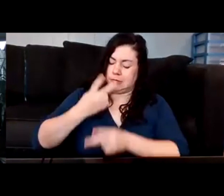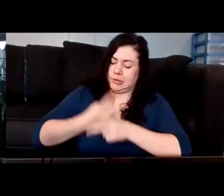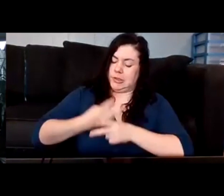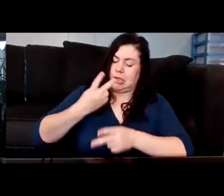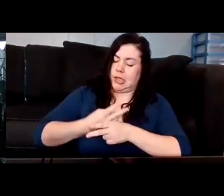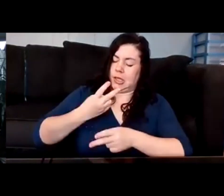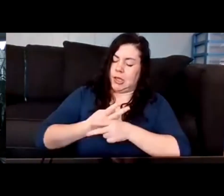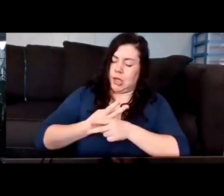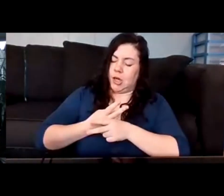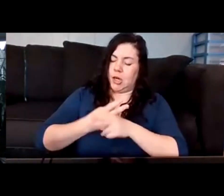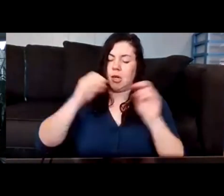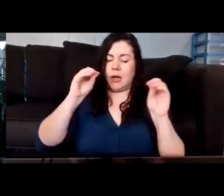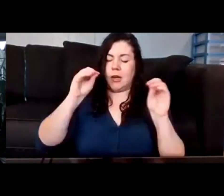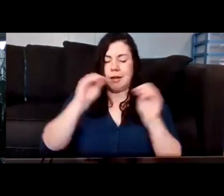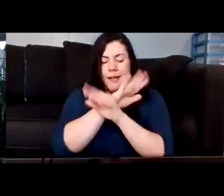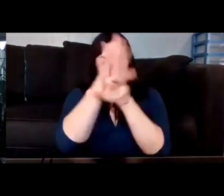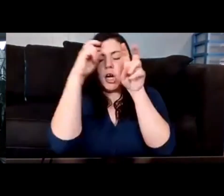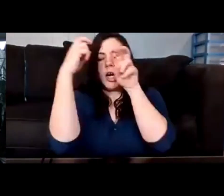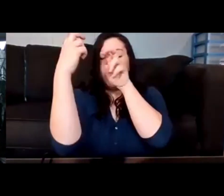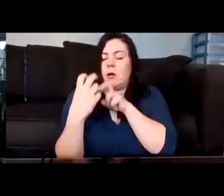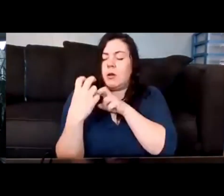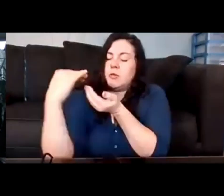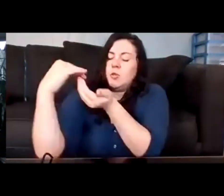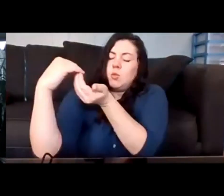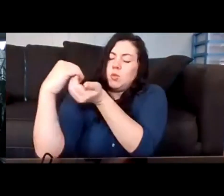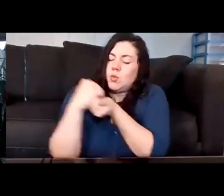seeing ourselves clearly and holding ourselves with love.